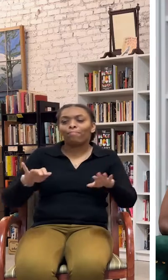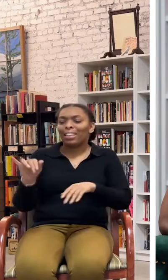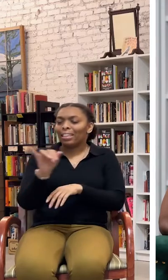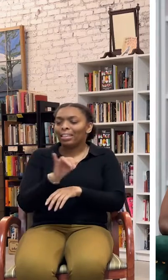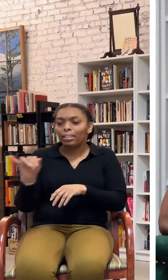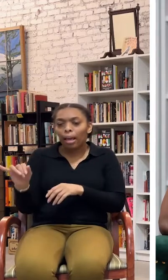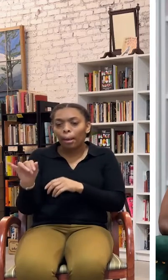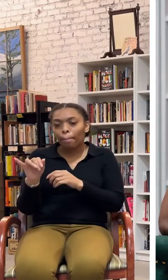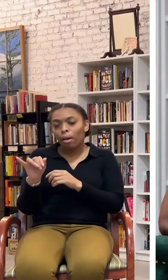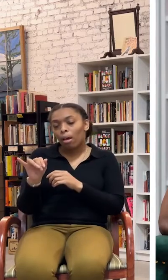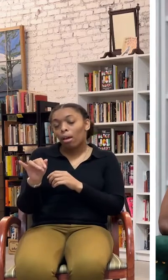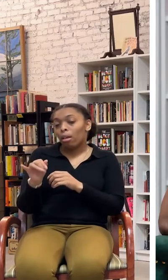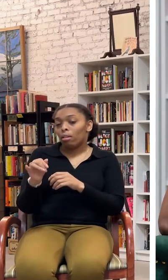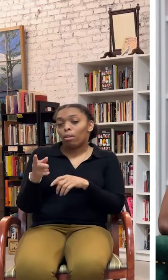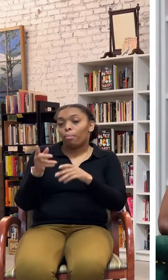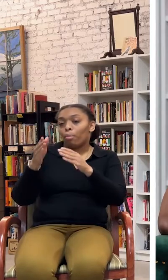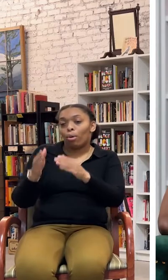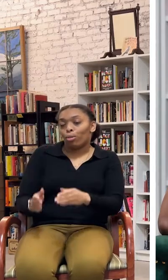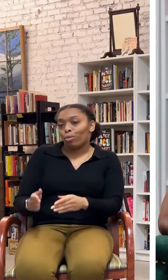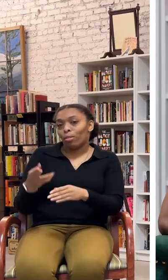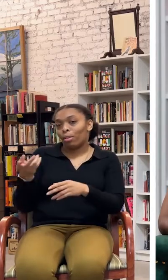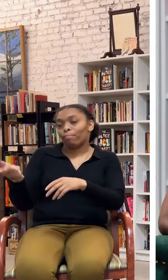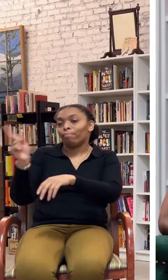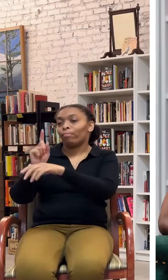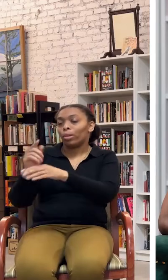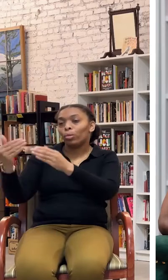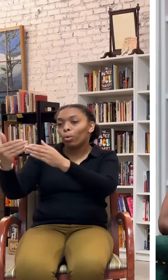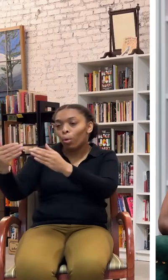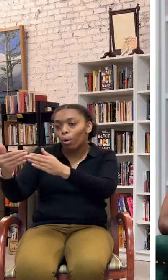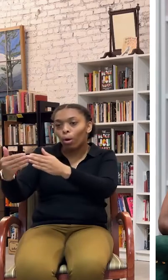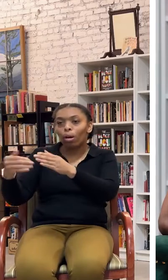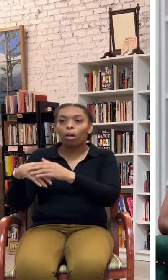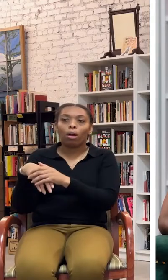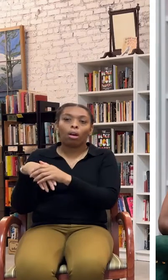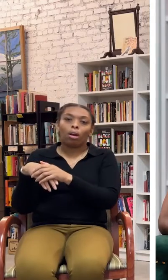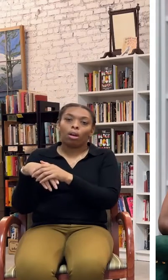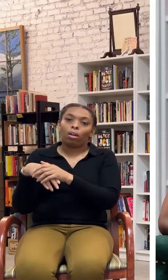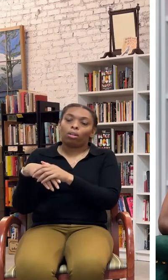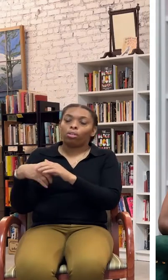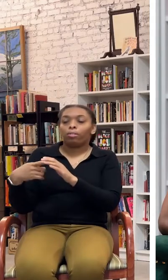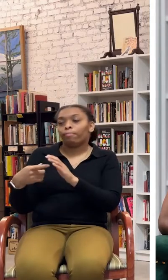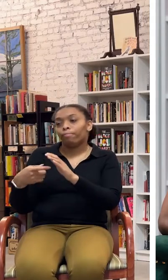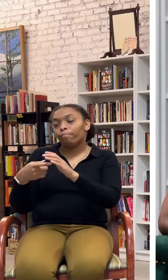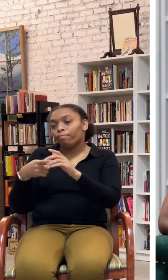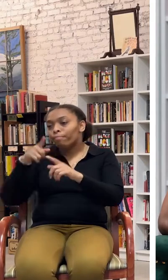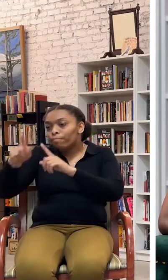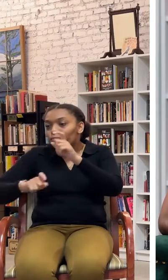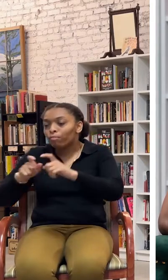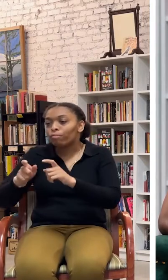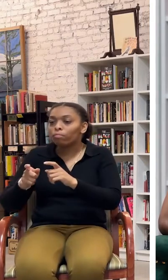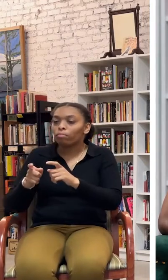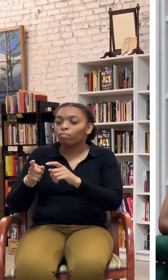somebody that you see standing at the corner and, demanding our attention, maybe with a little bit